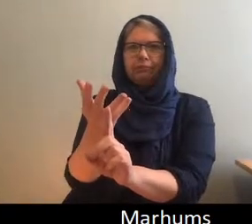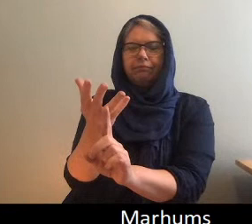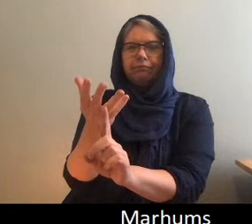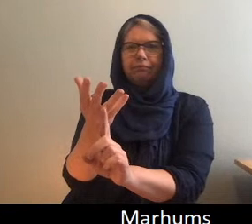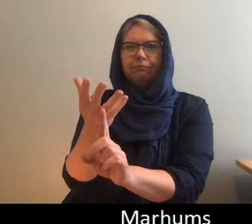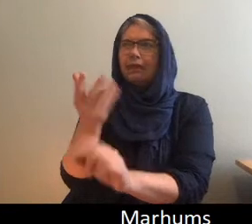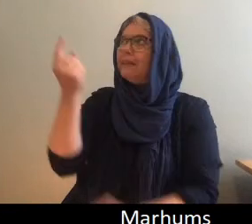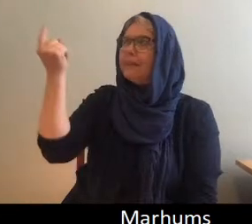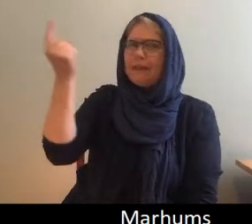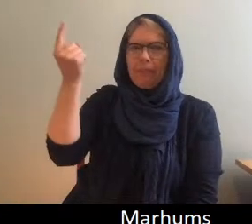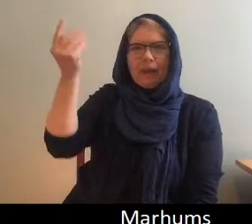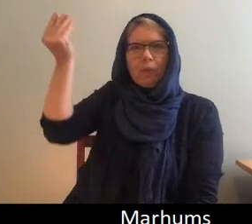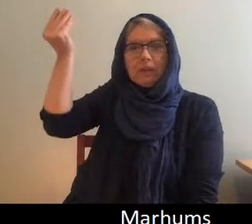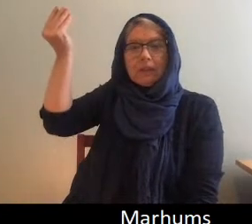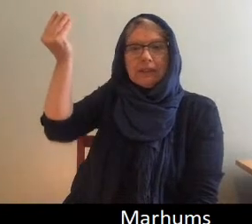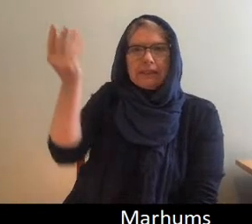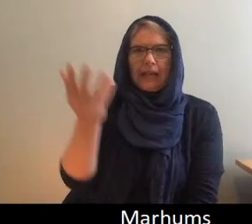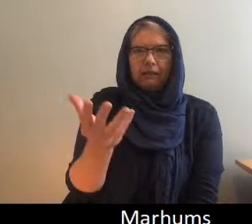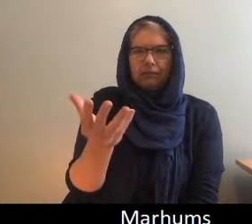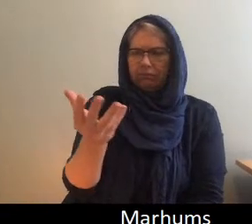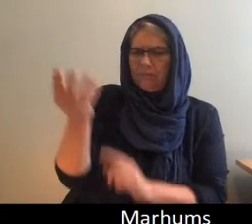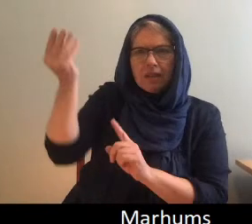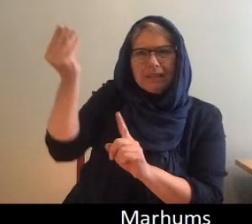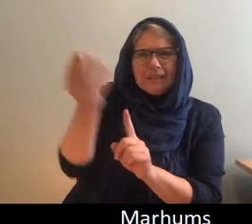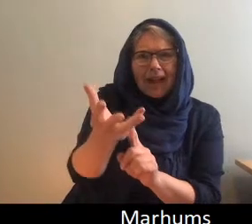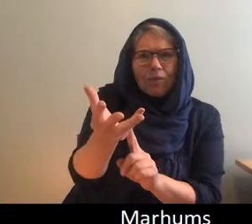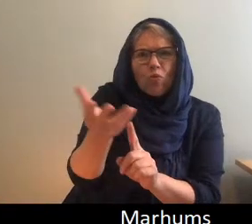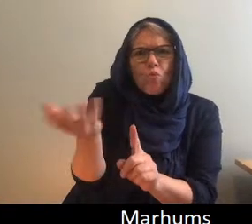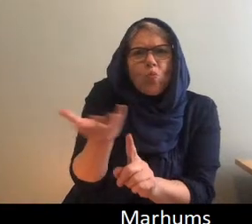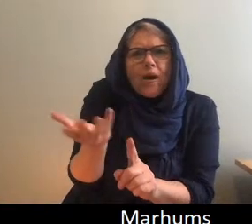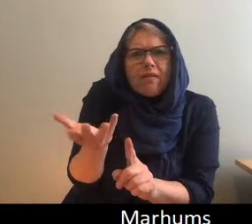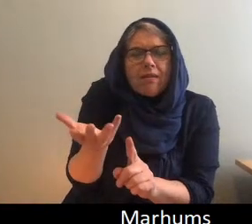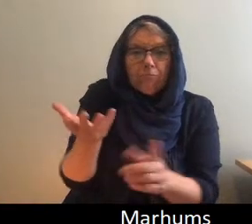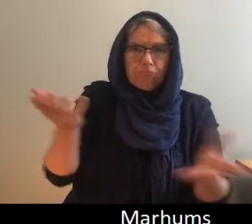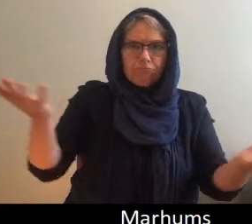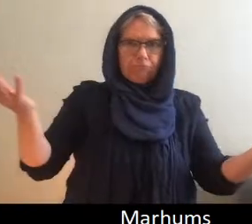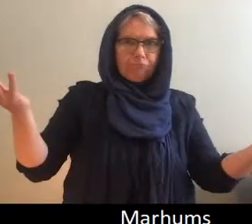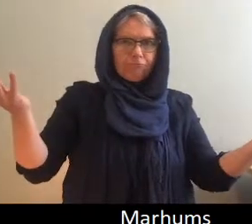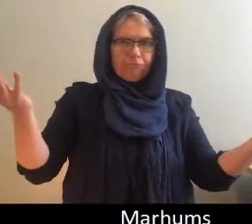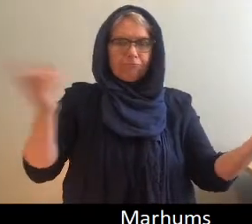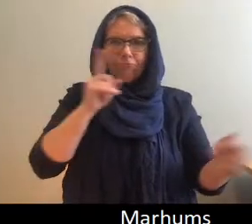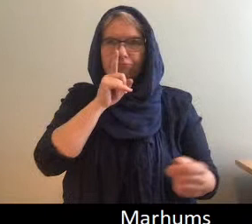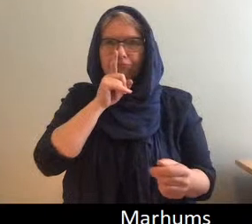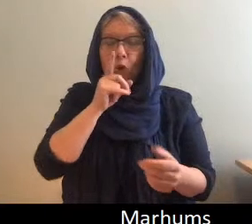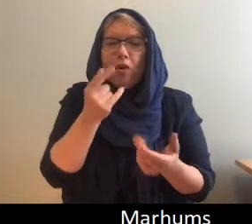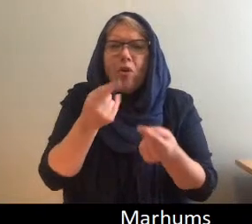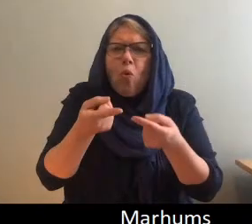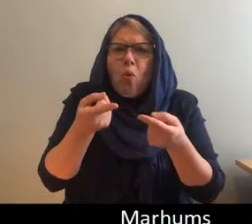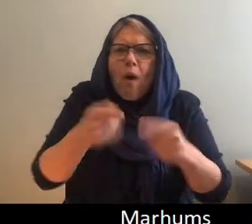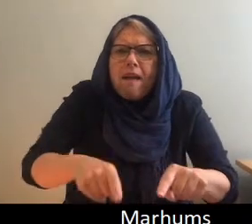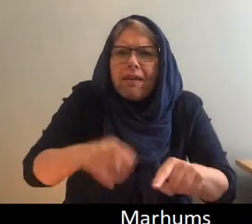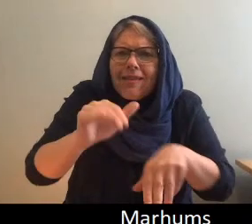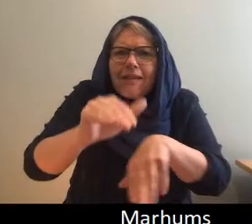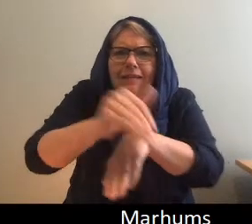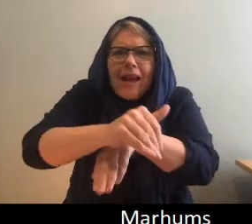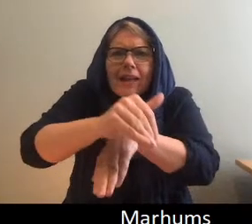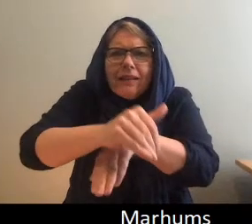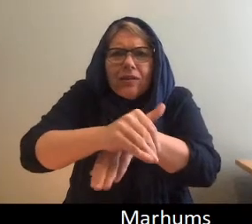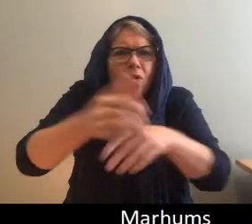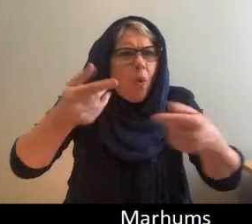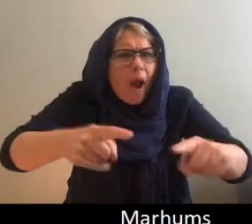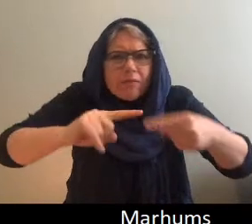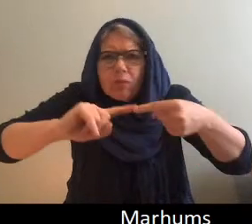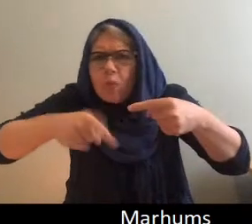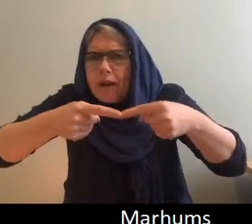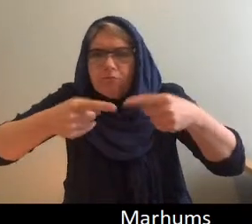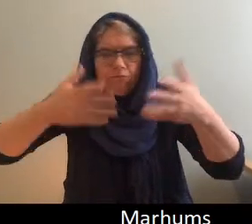prepared. Our lives are being sort of laid out and sorted out. And we get a lot of divine reward and thawab for